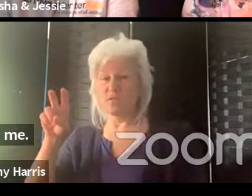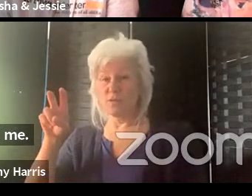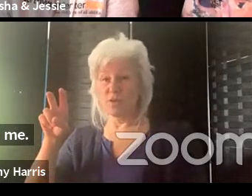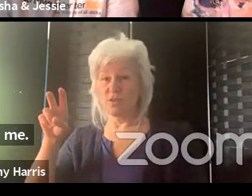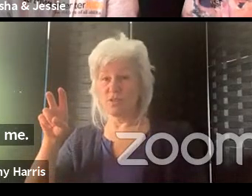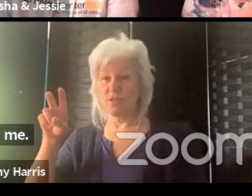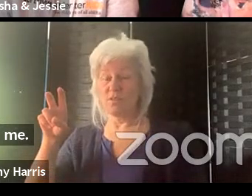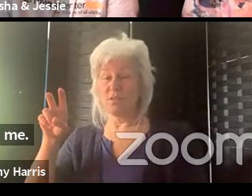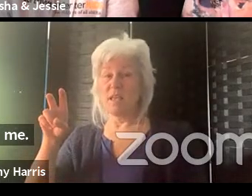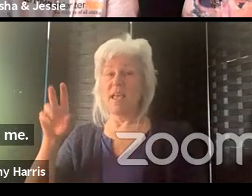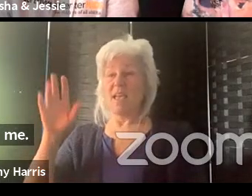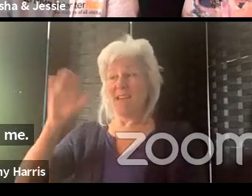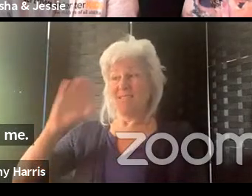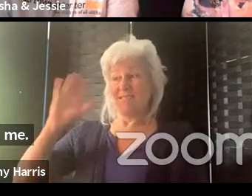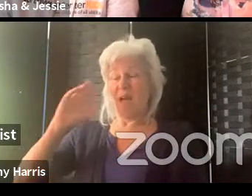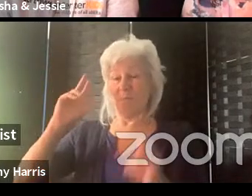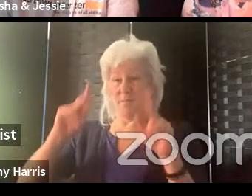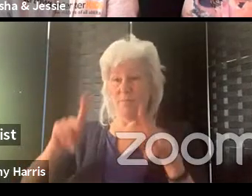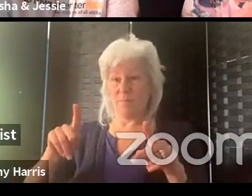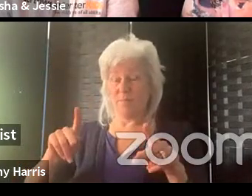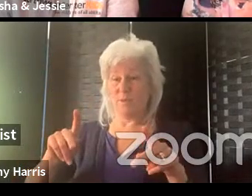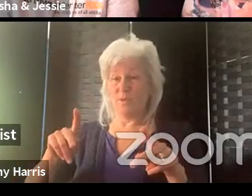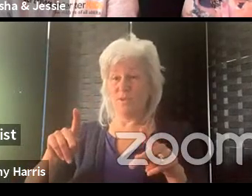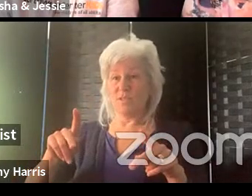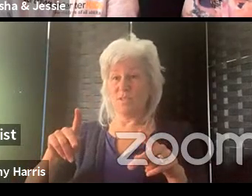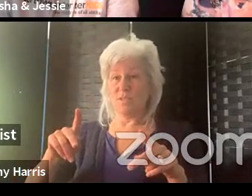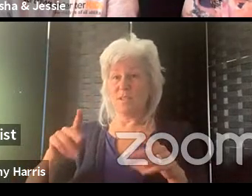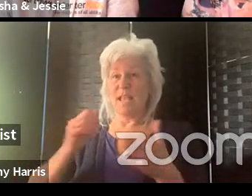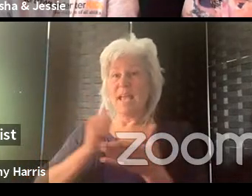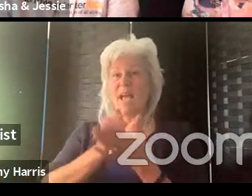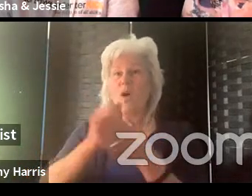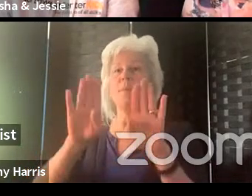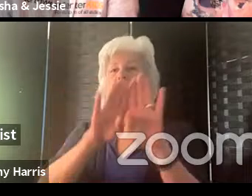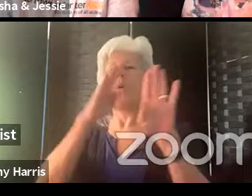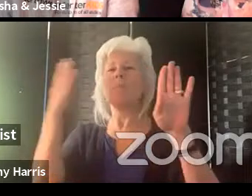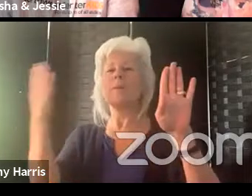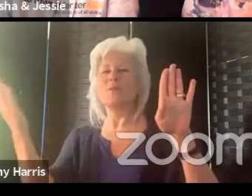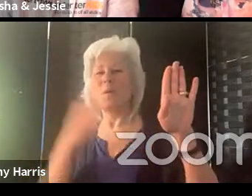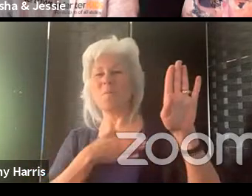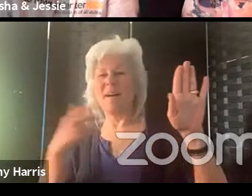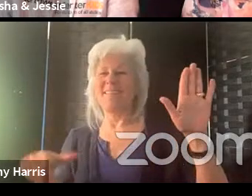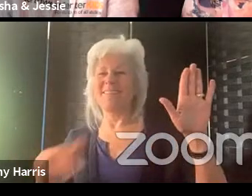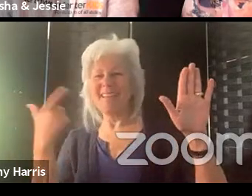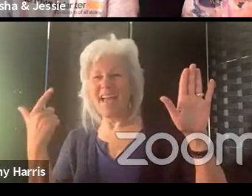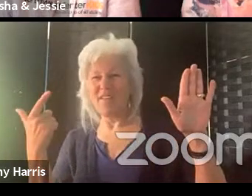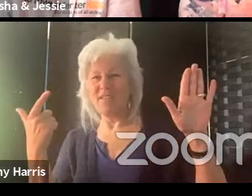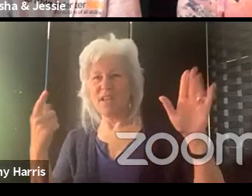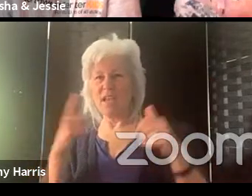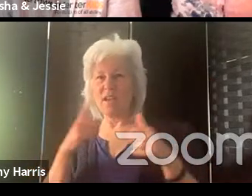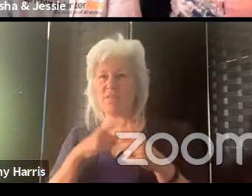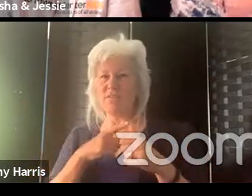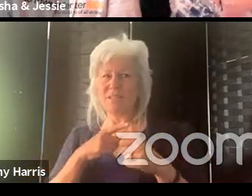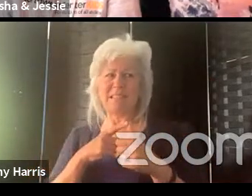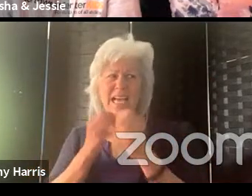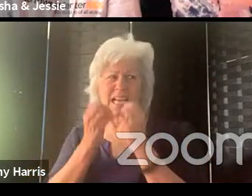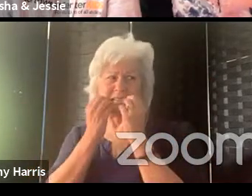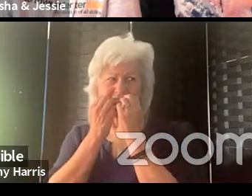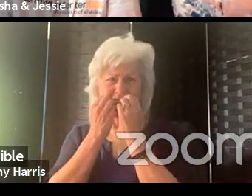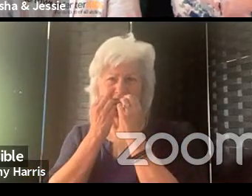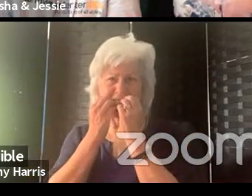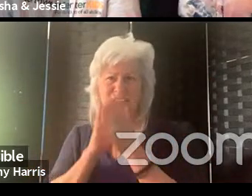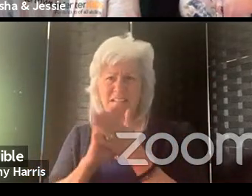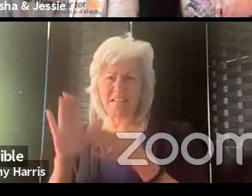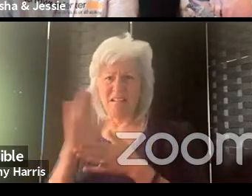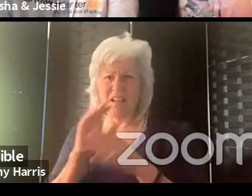transition specialist is the person responsible for opening another door in my life. At first, I wasn't sure if I could go to college